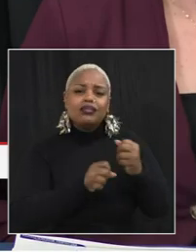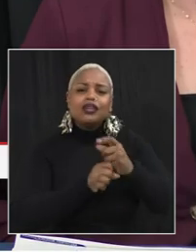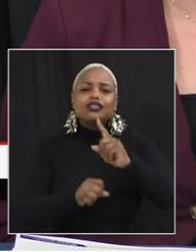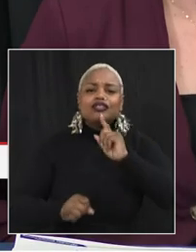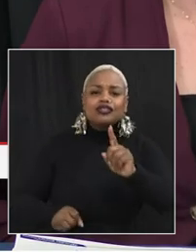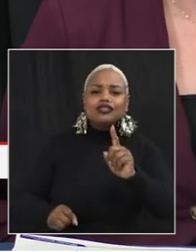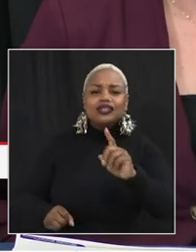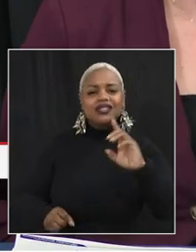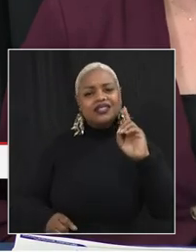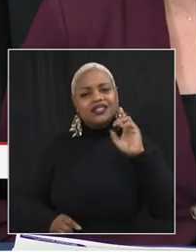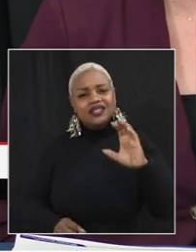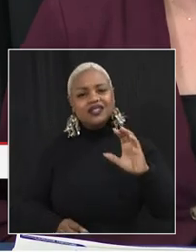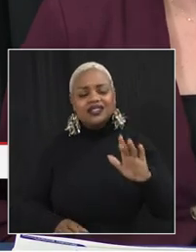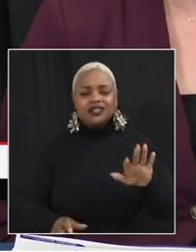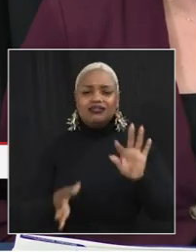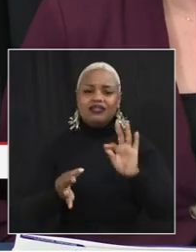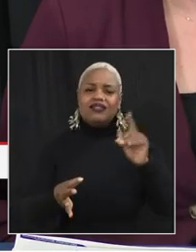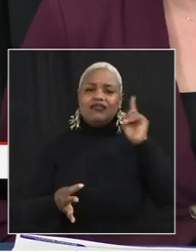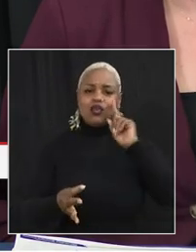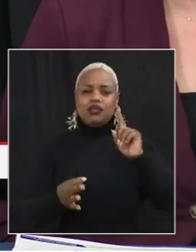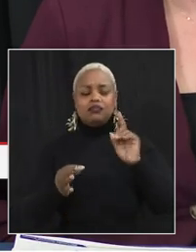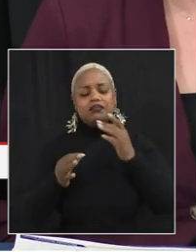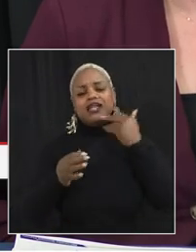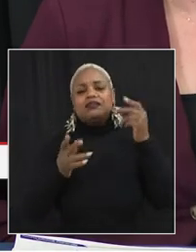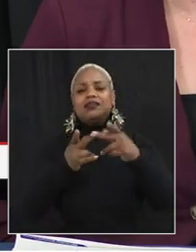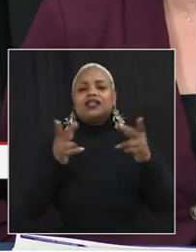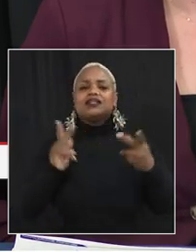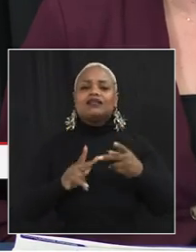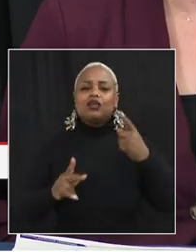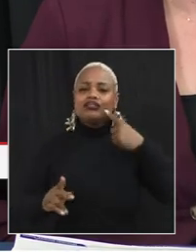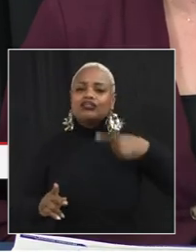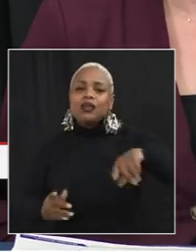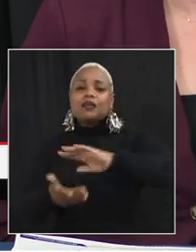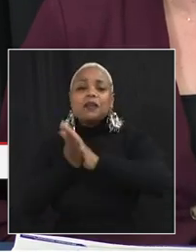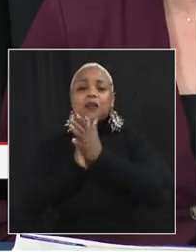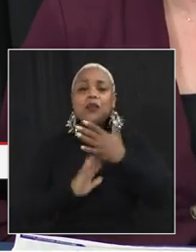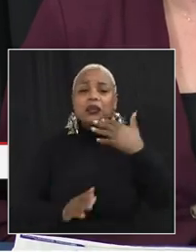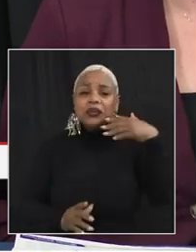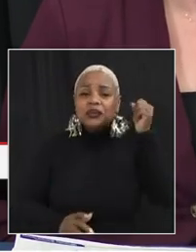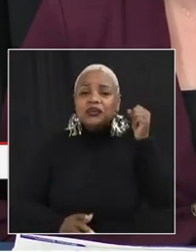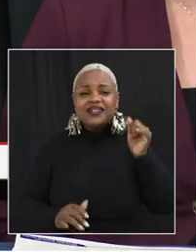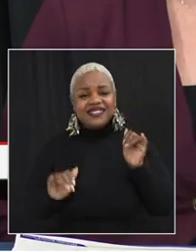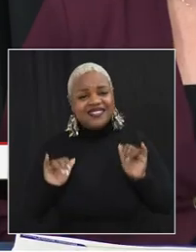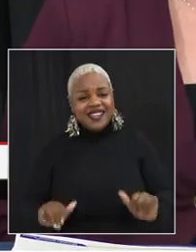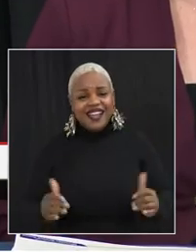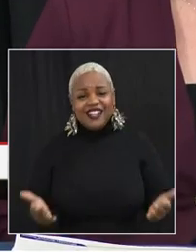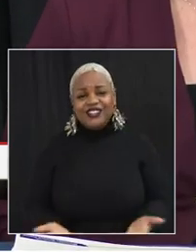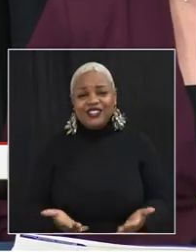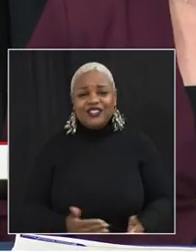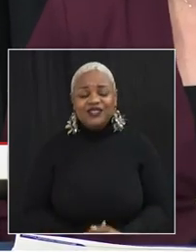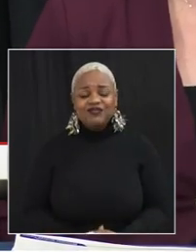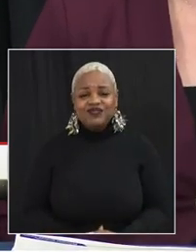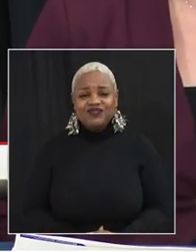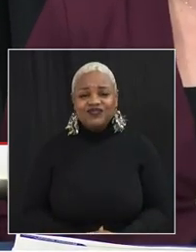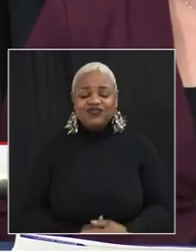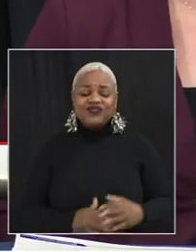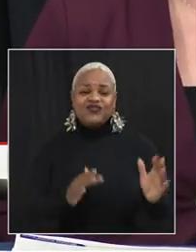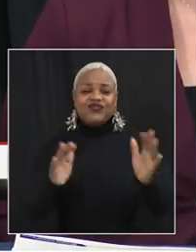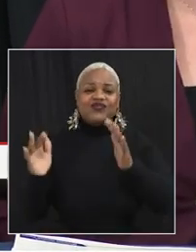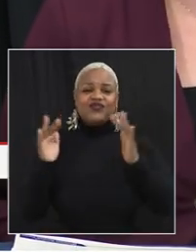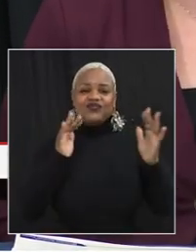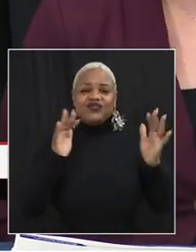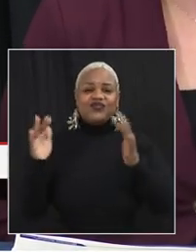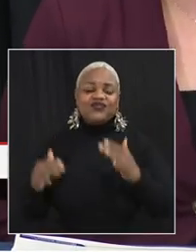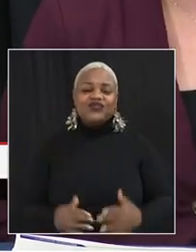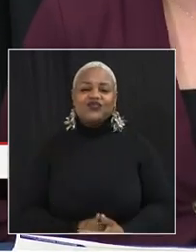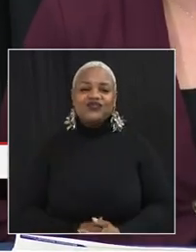to remain the best place to age in place. Over the past year, we have